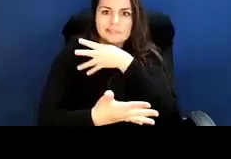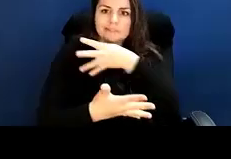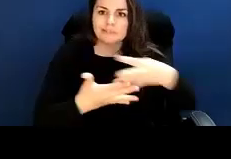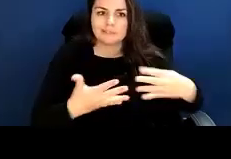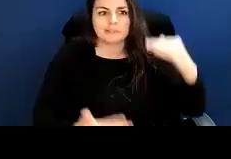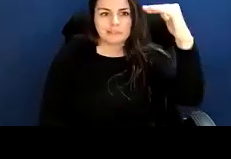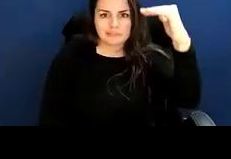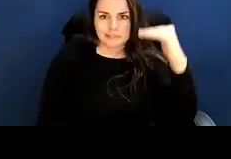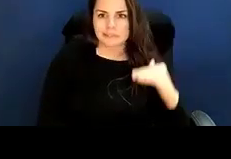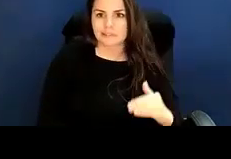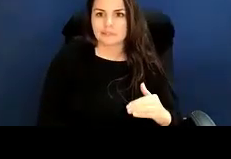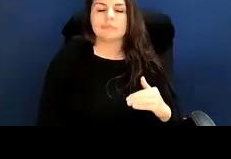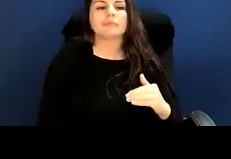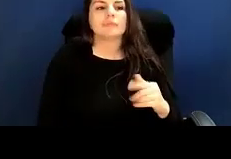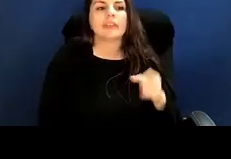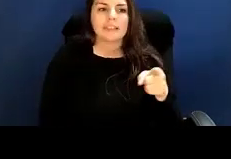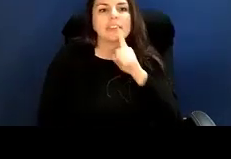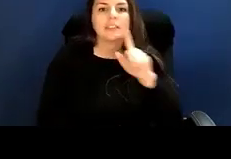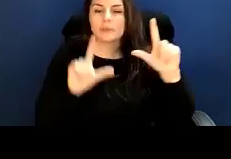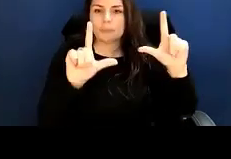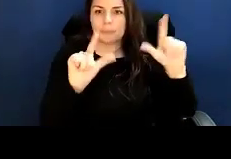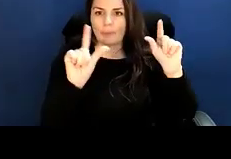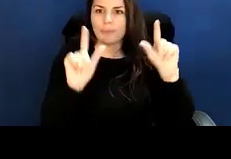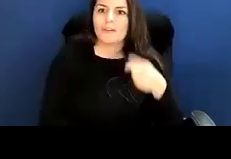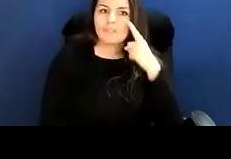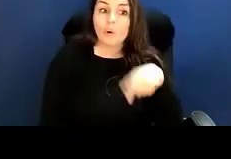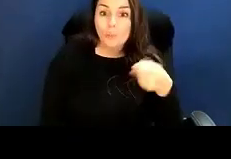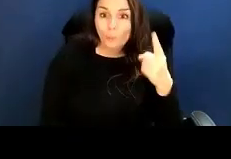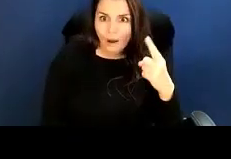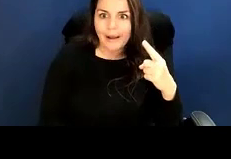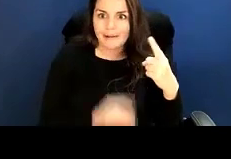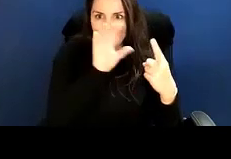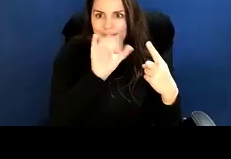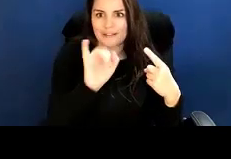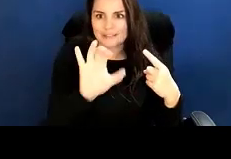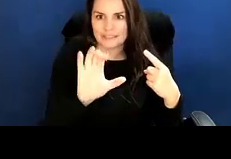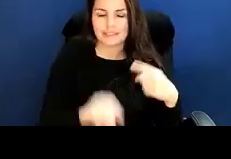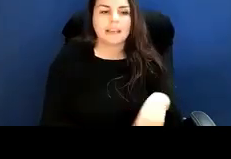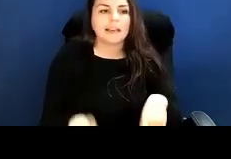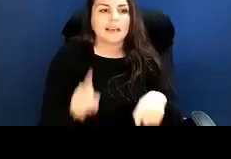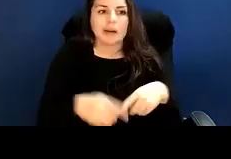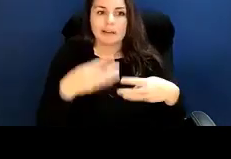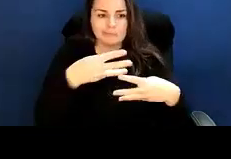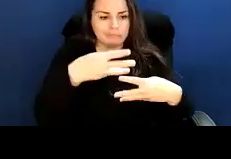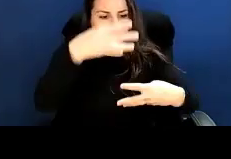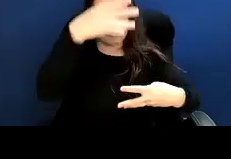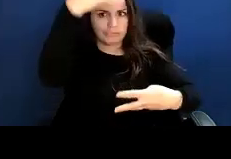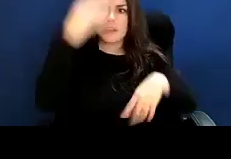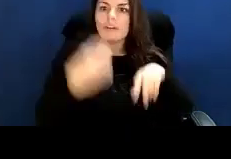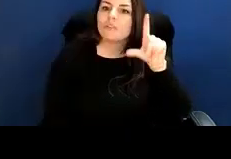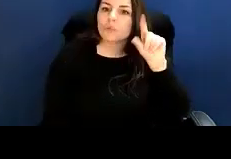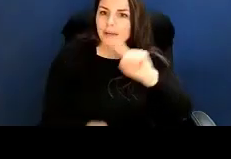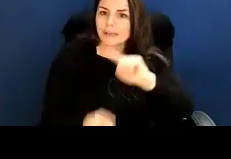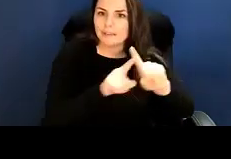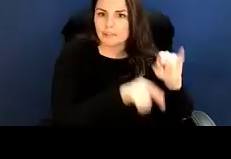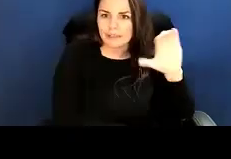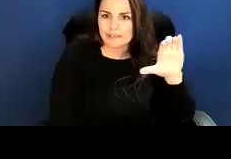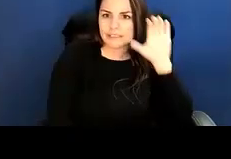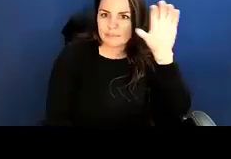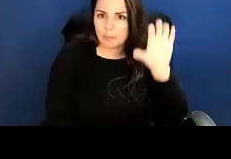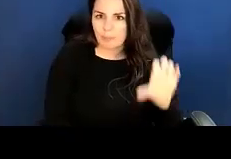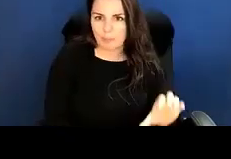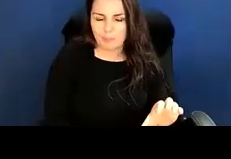like this, only this is just the NICHD entry on a table of probably 20 institutes. This